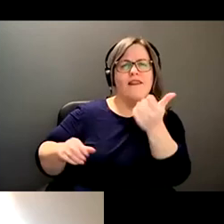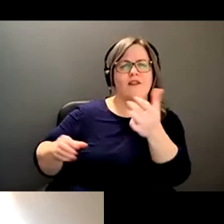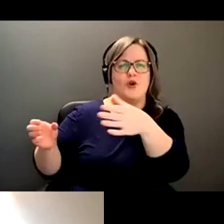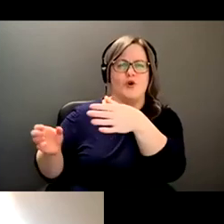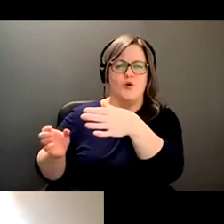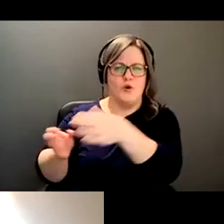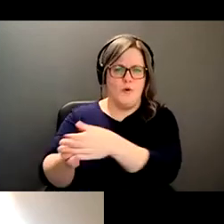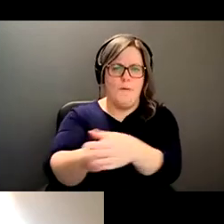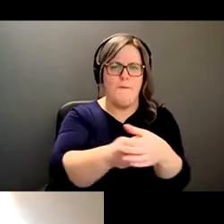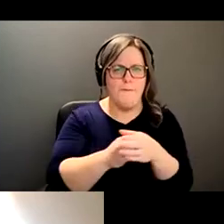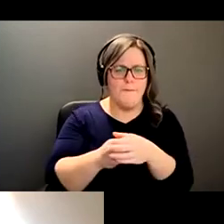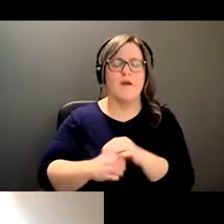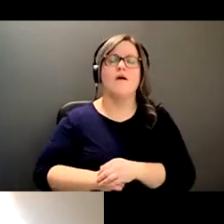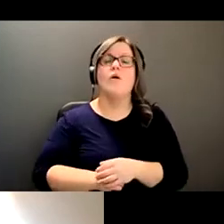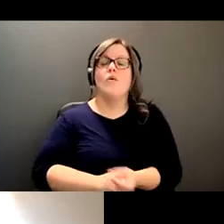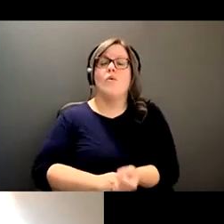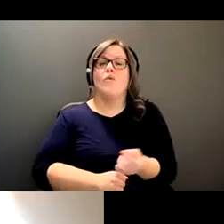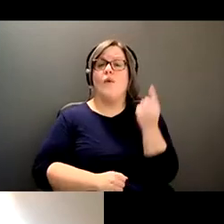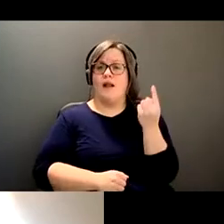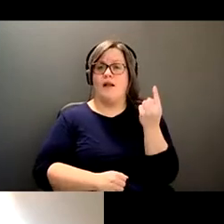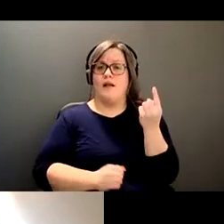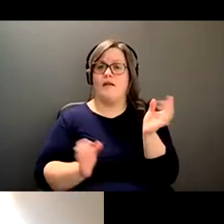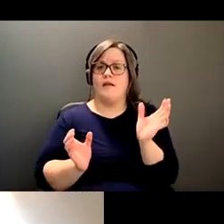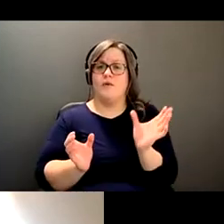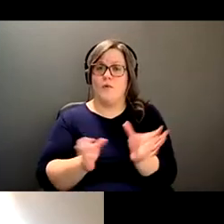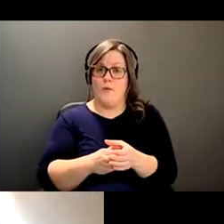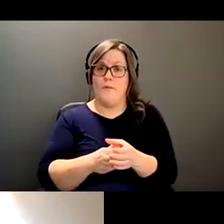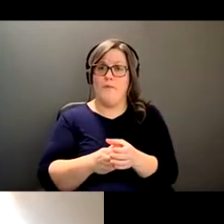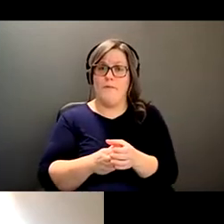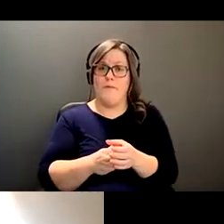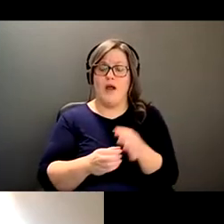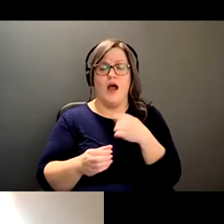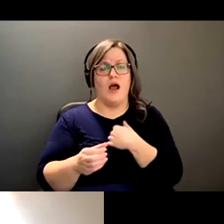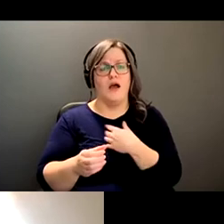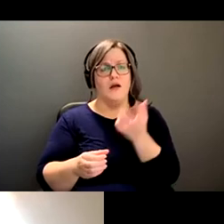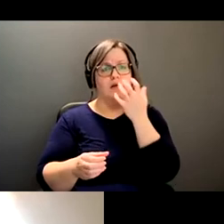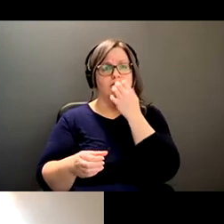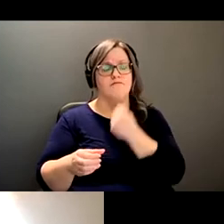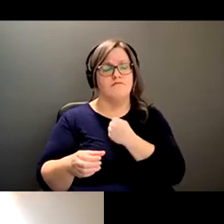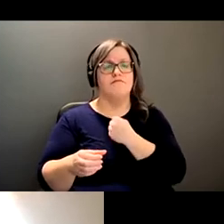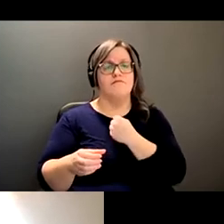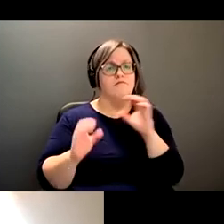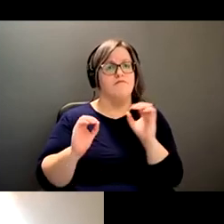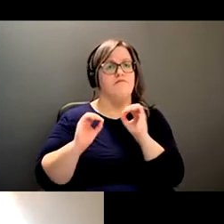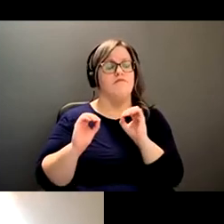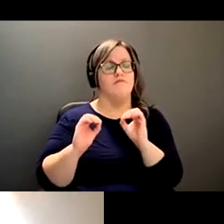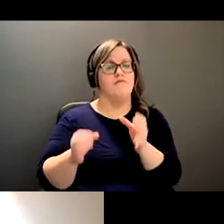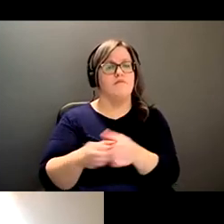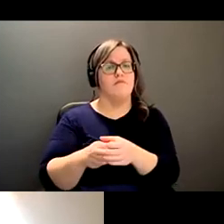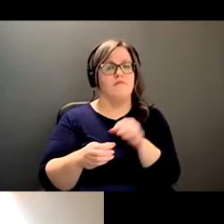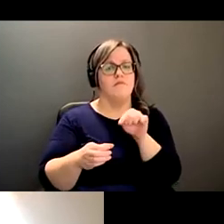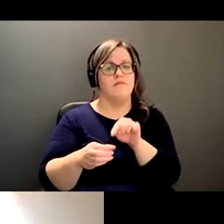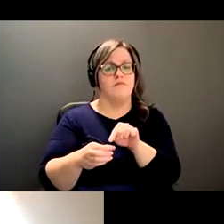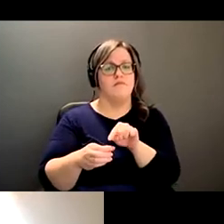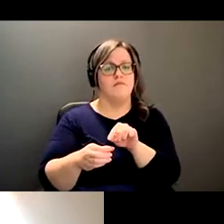that I credit a lot to kind of seeing how groups can be sustainable is was